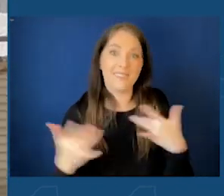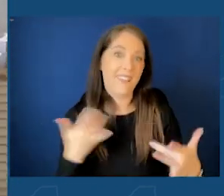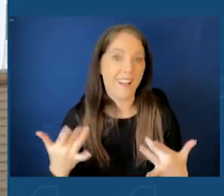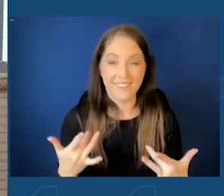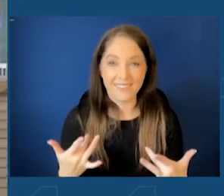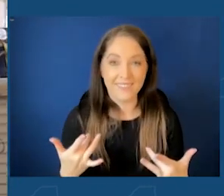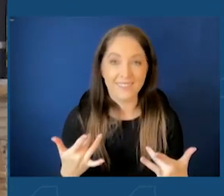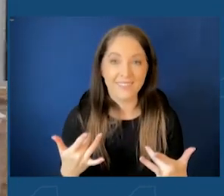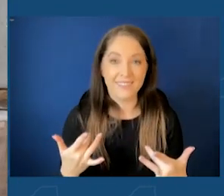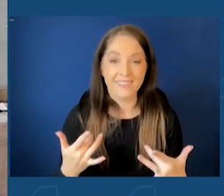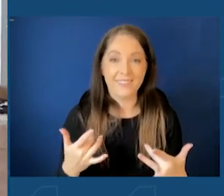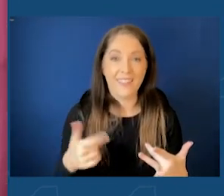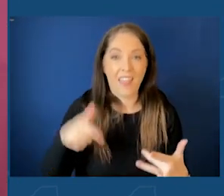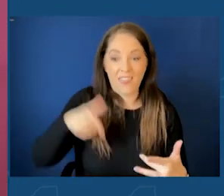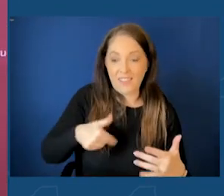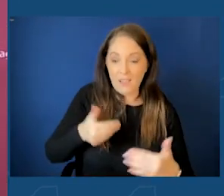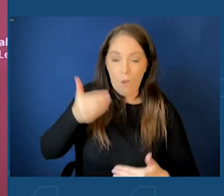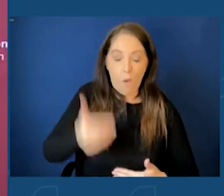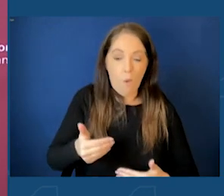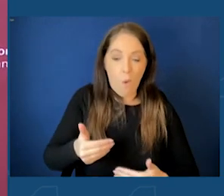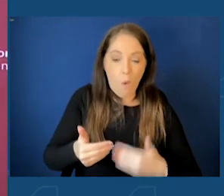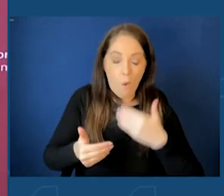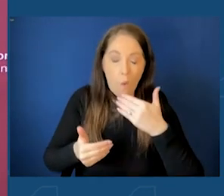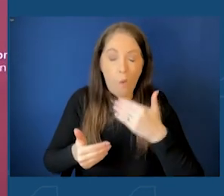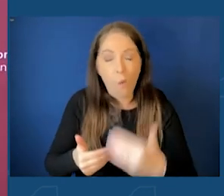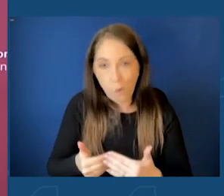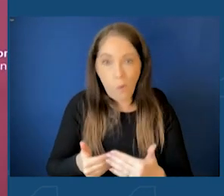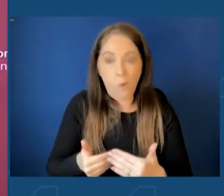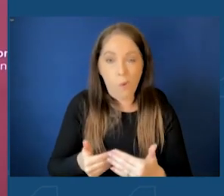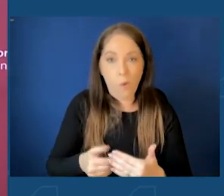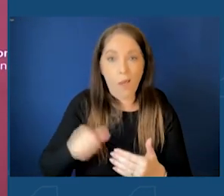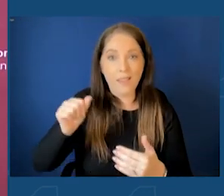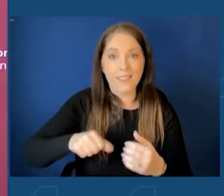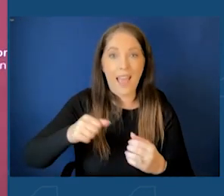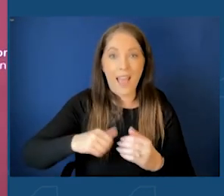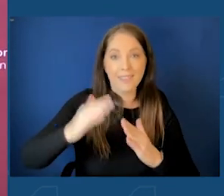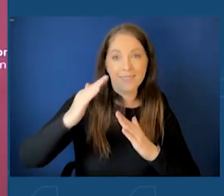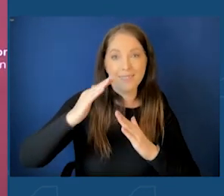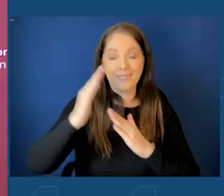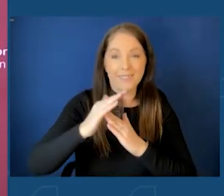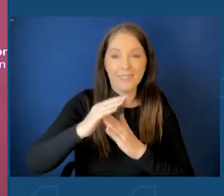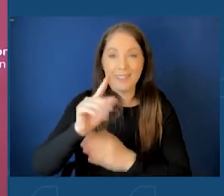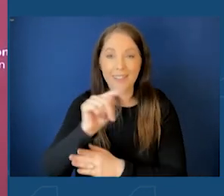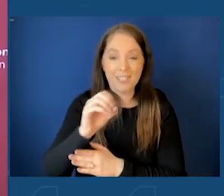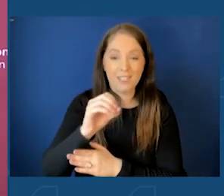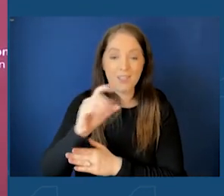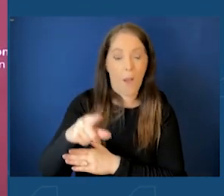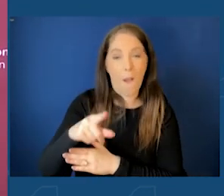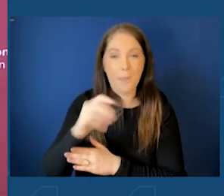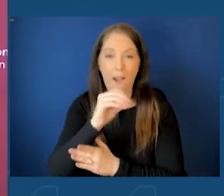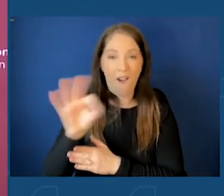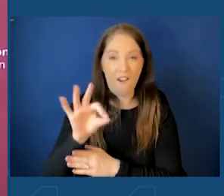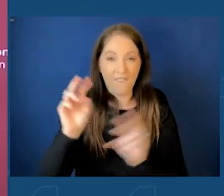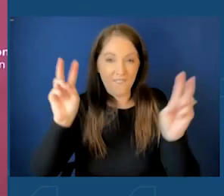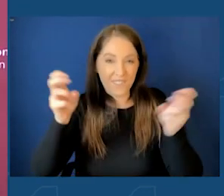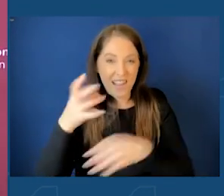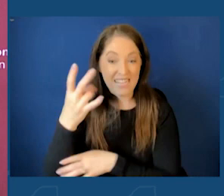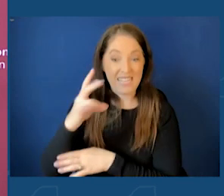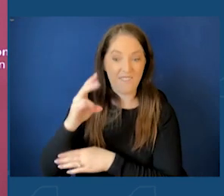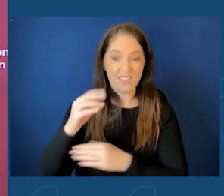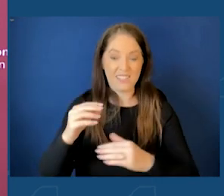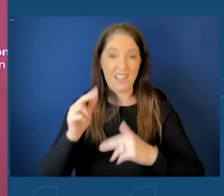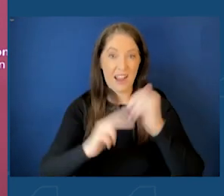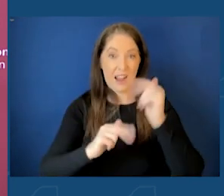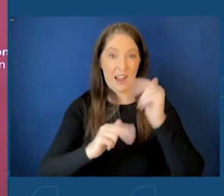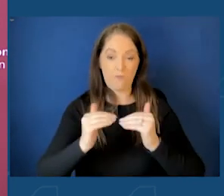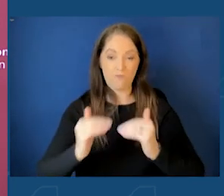And this is a milestone to get to where you could top off a 17-story building. But we've got a lot more work